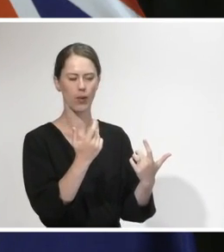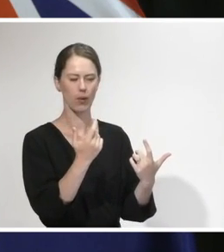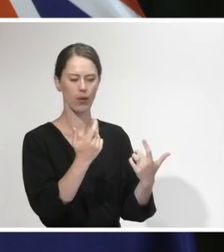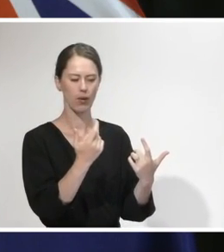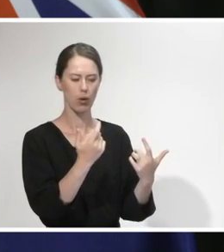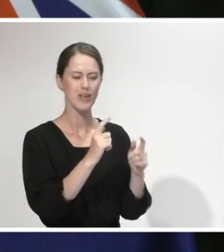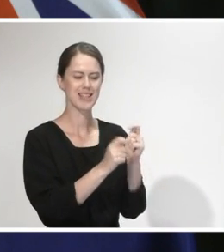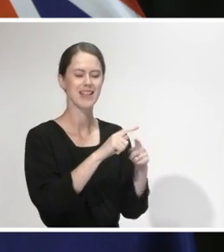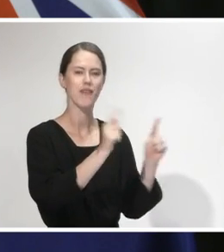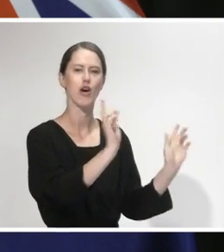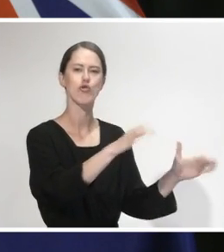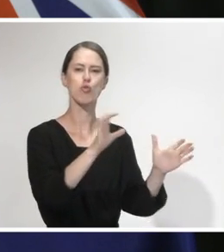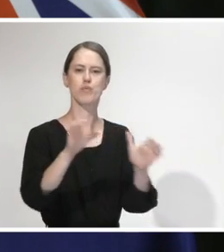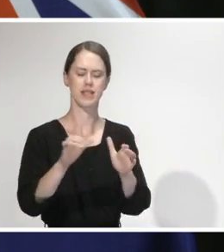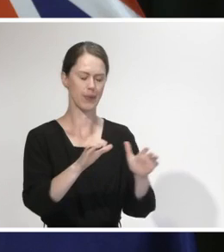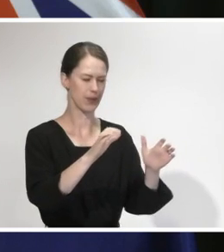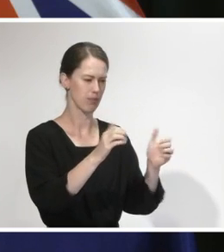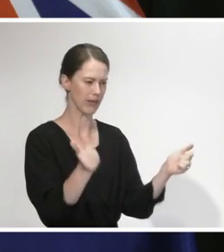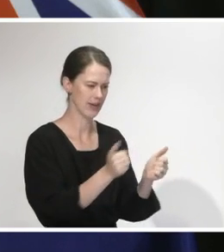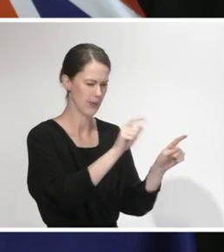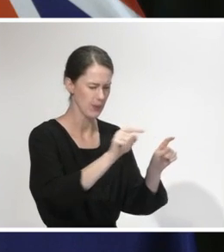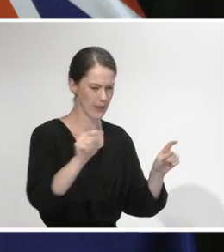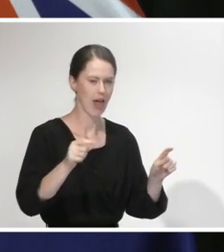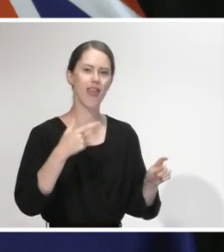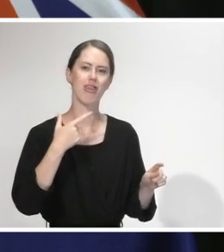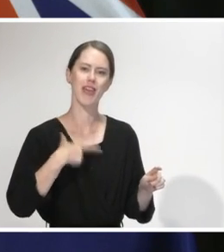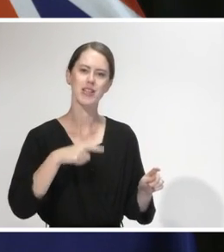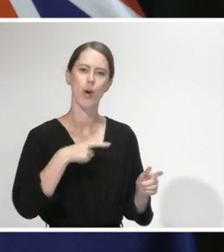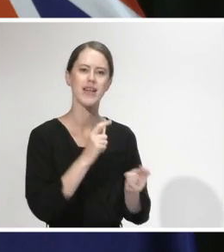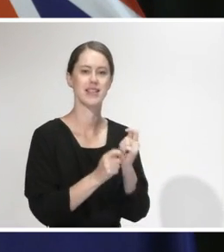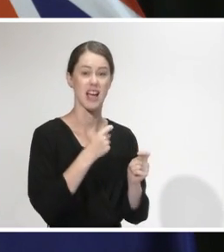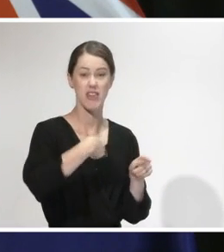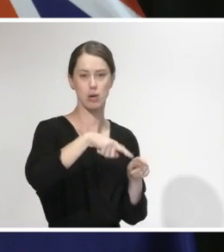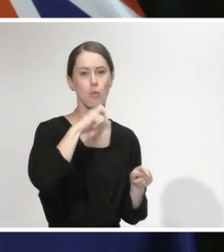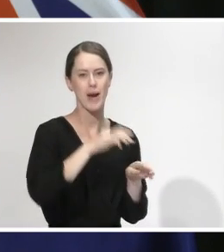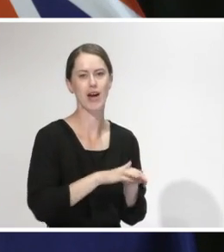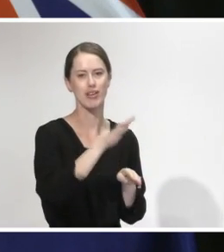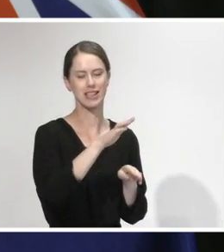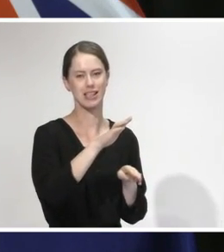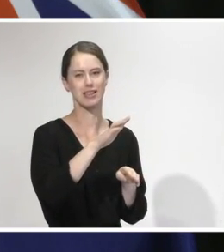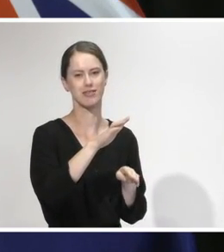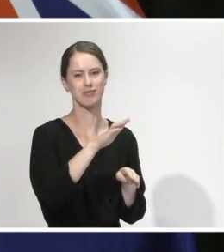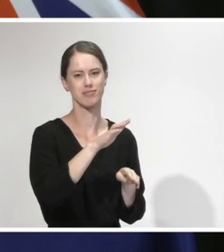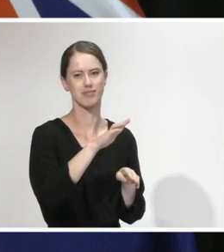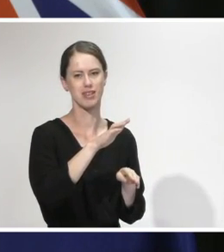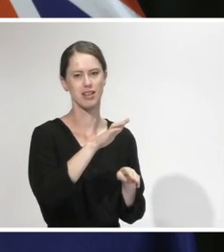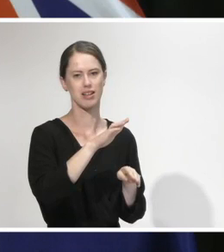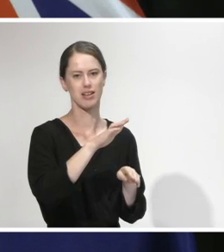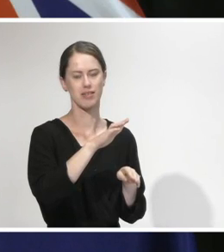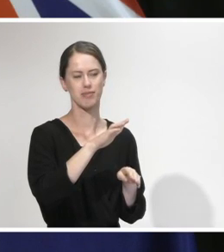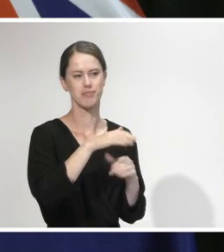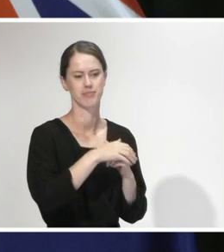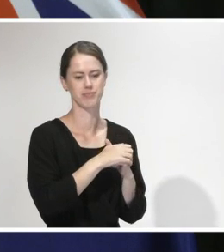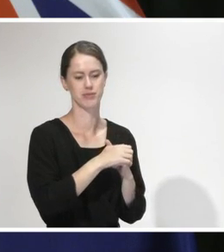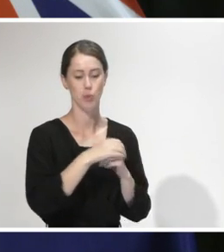range of population groups. And that's why we're increasing the testing this week to complement the over 60,000